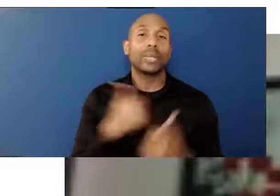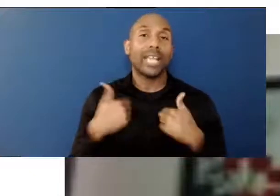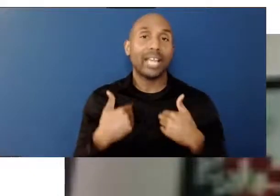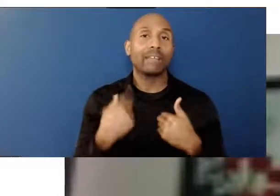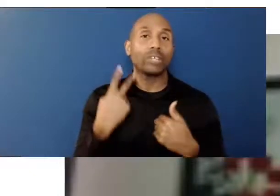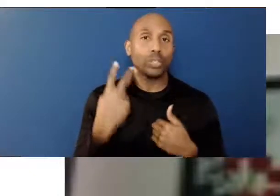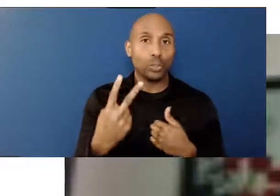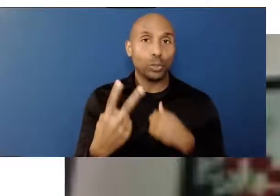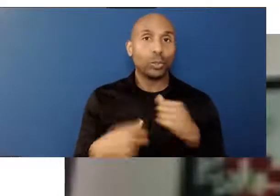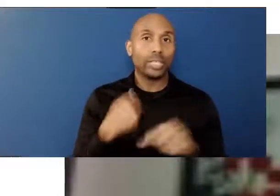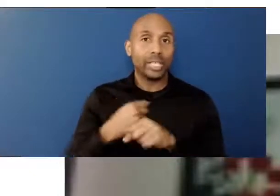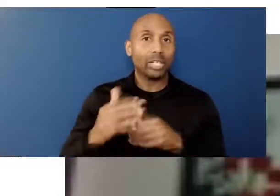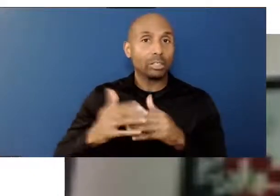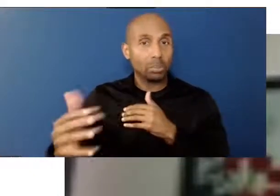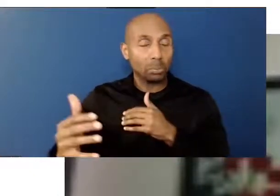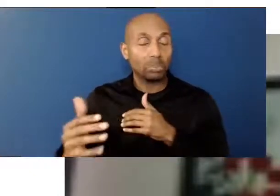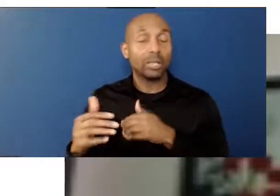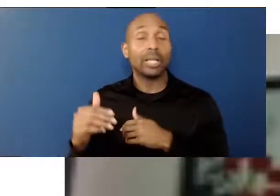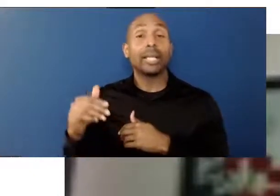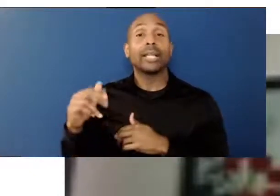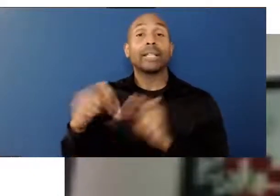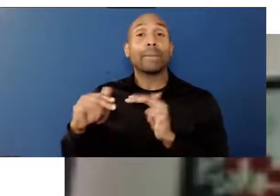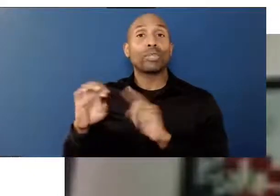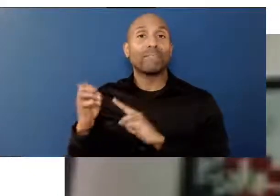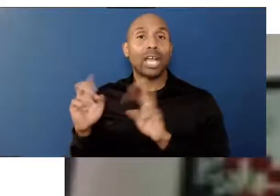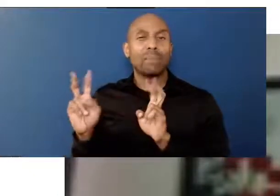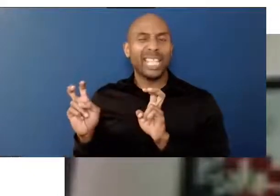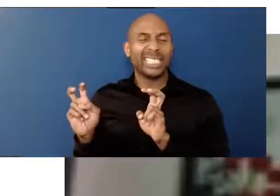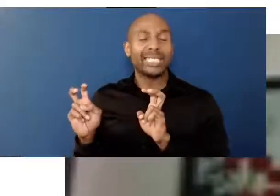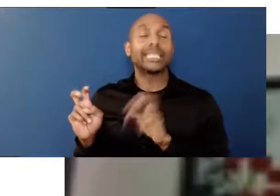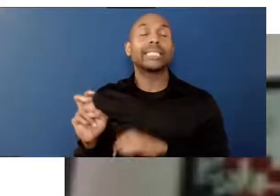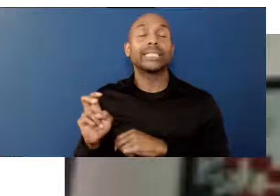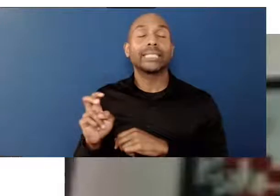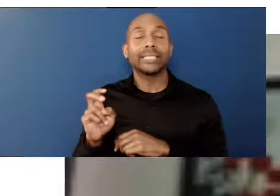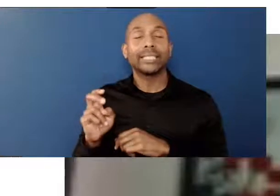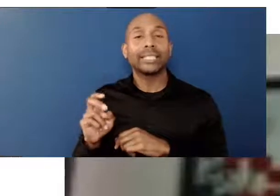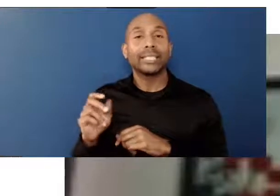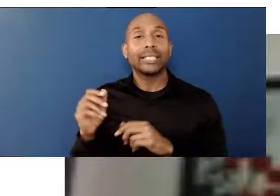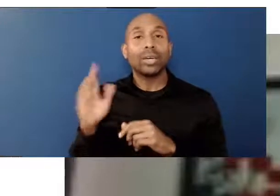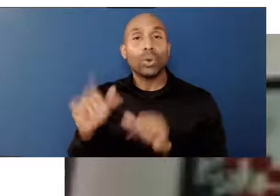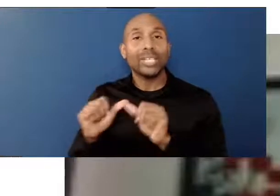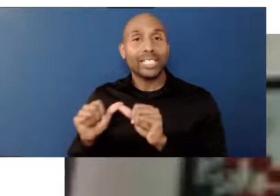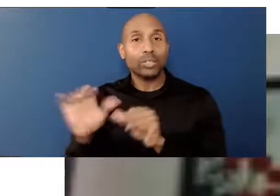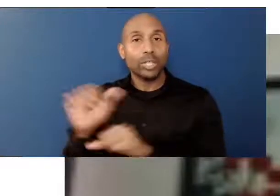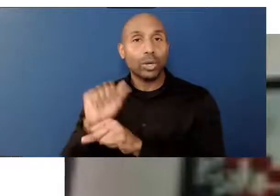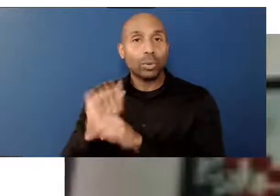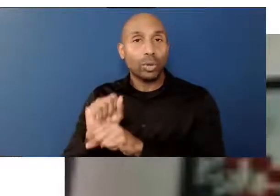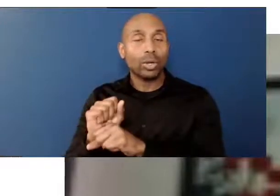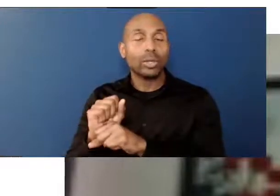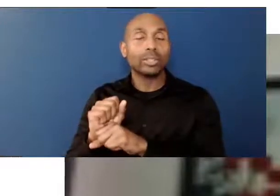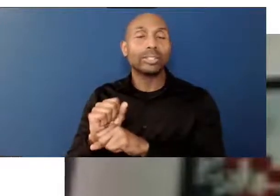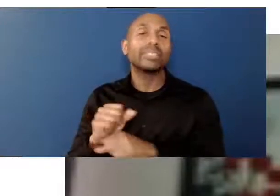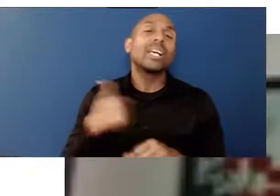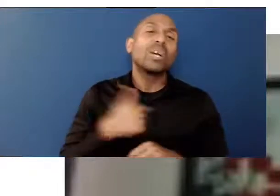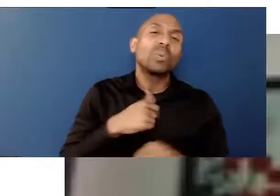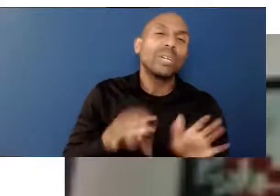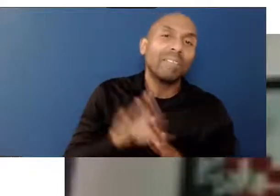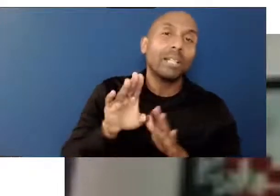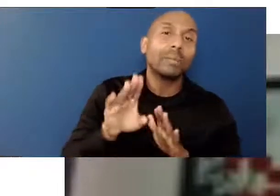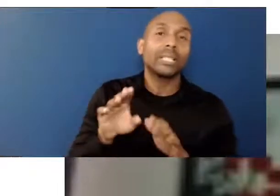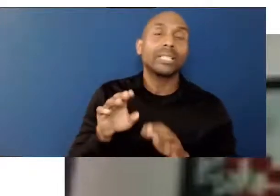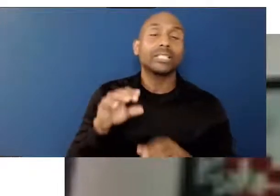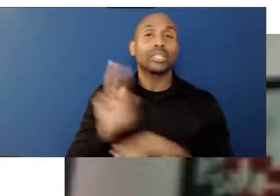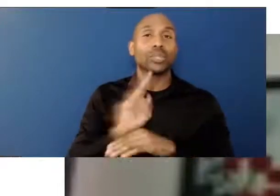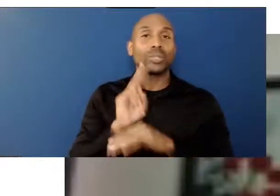developing the next phase of recommendations. So it has been kind of a phased-in approach. And again, important part of this work will be the impact